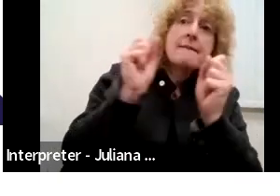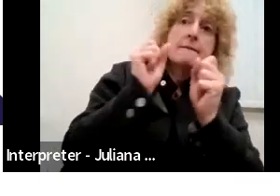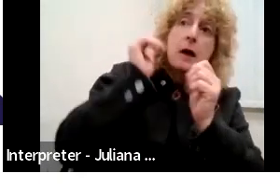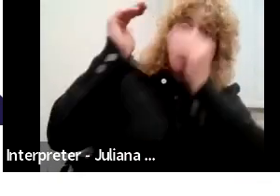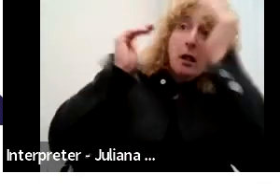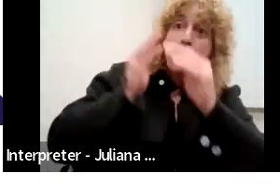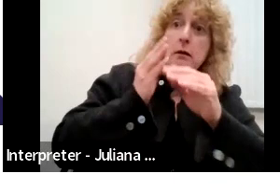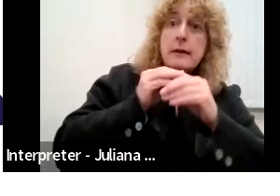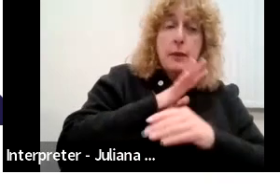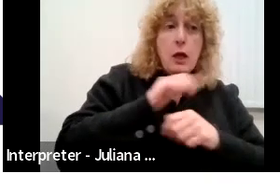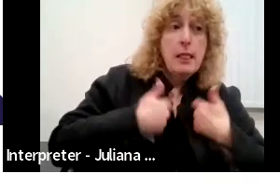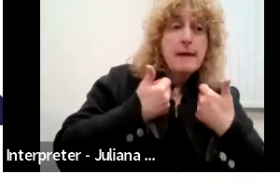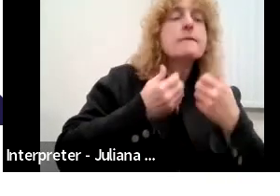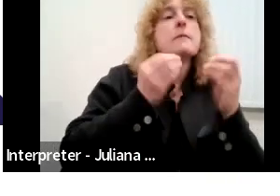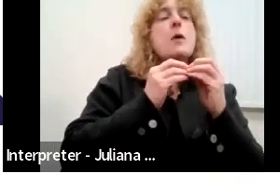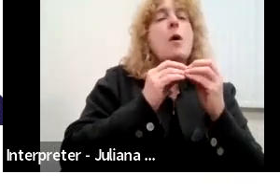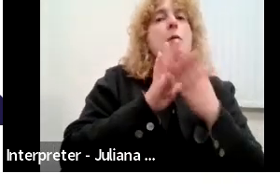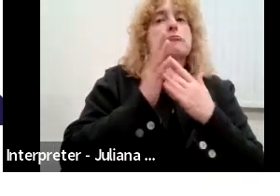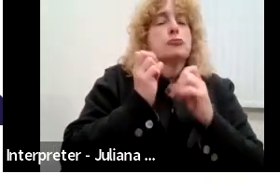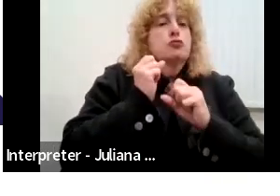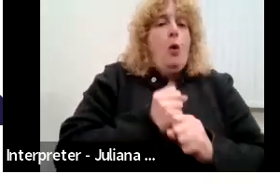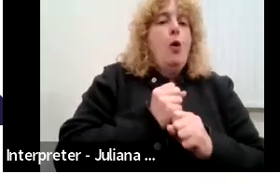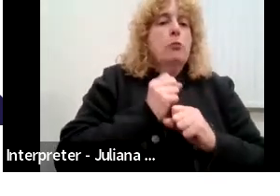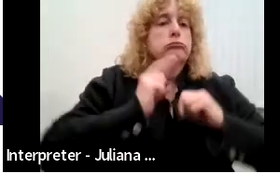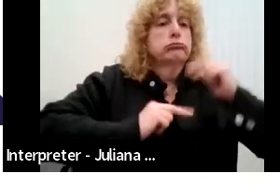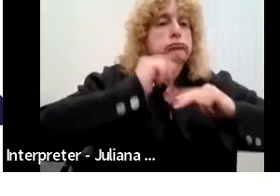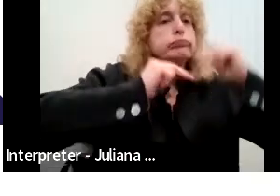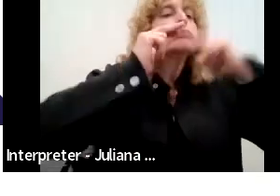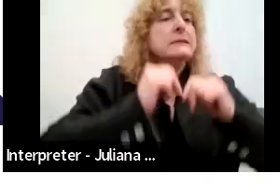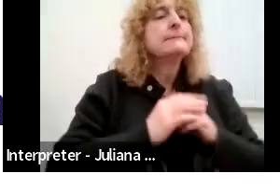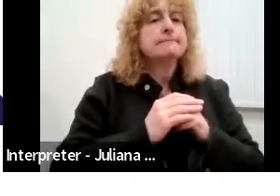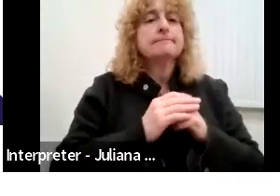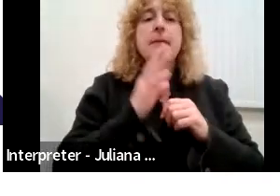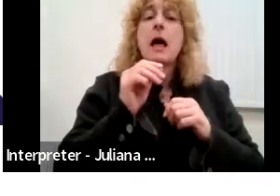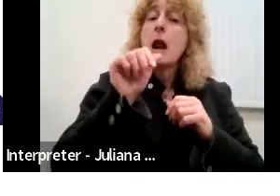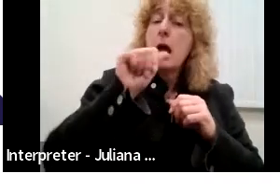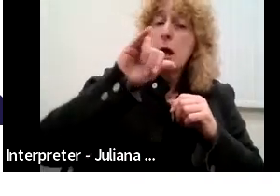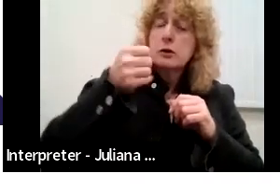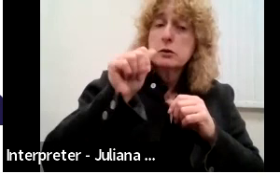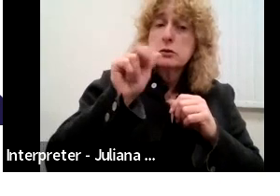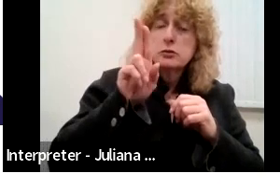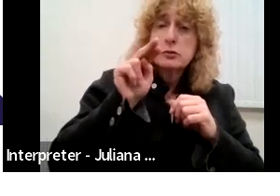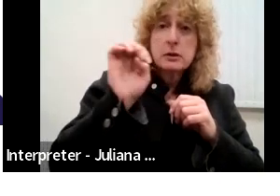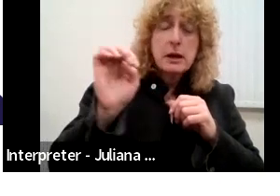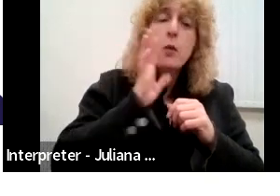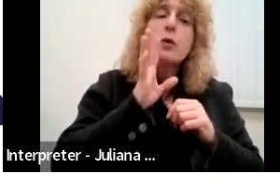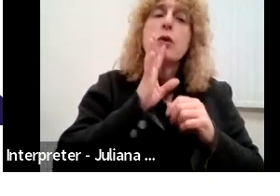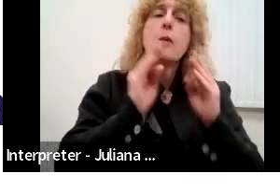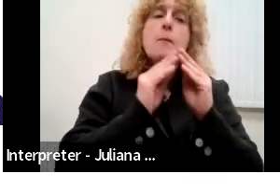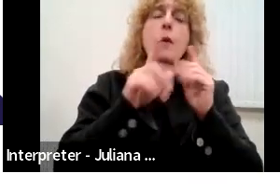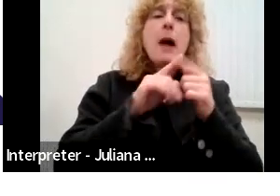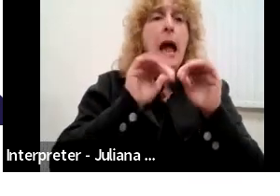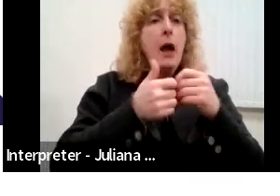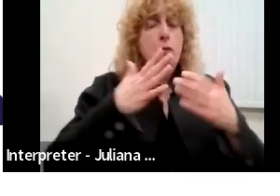trauma, the more resilience they build. And AJ is going to talk some more too about ways for your body to release